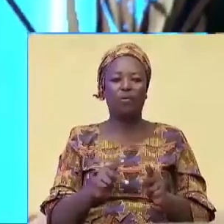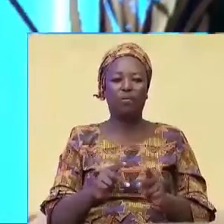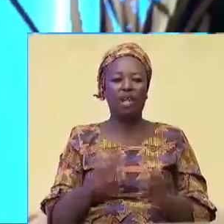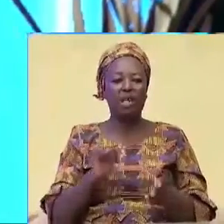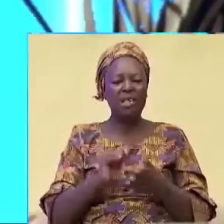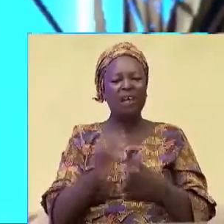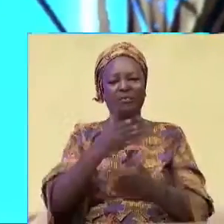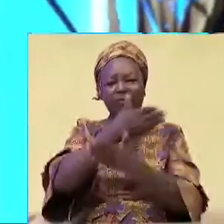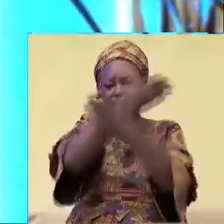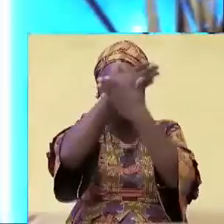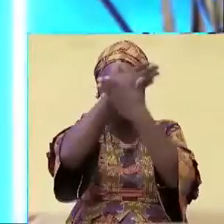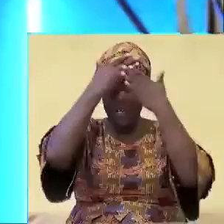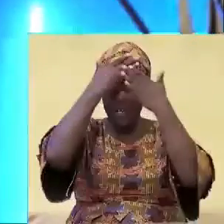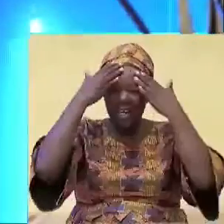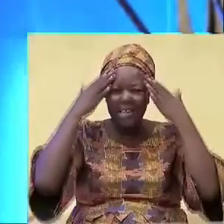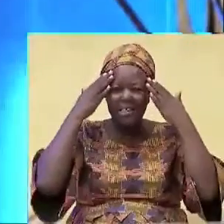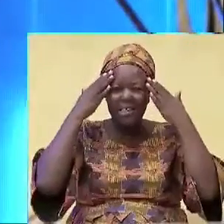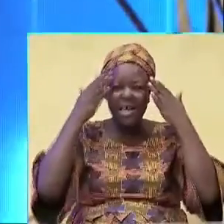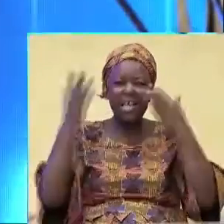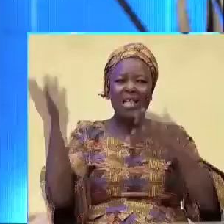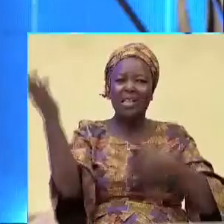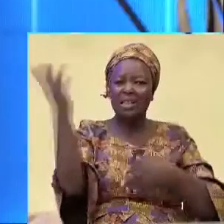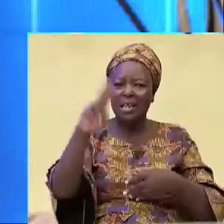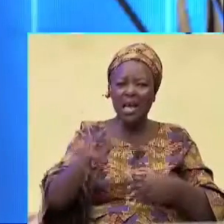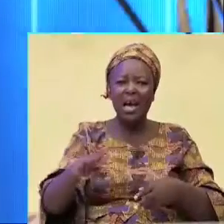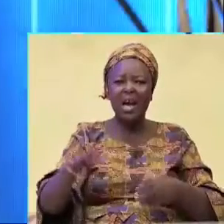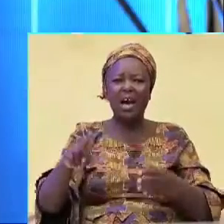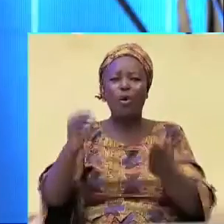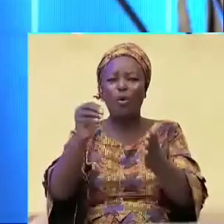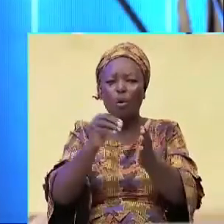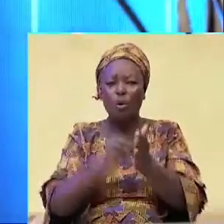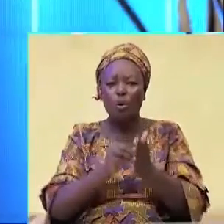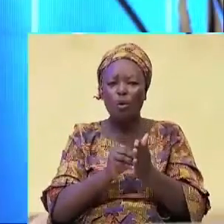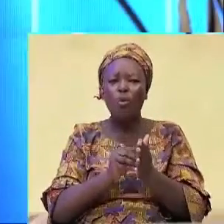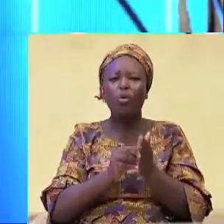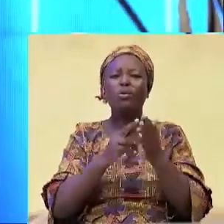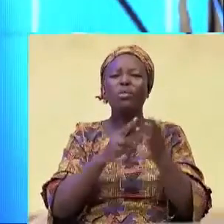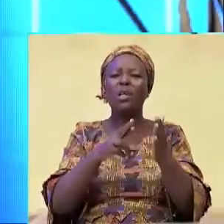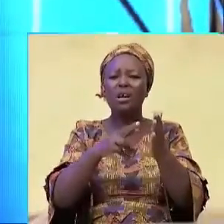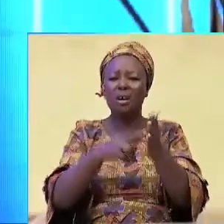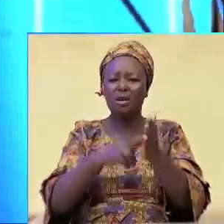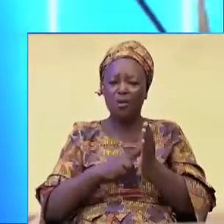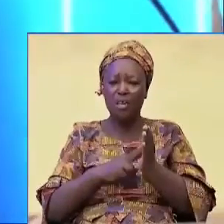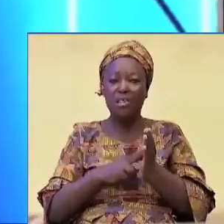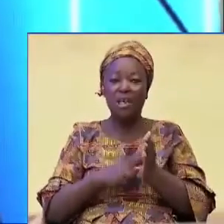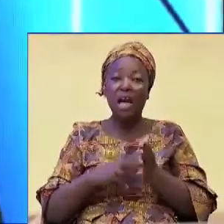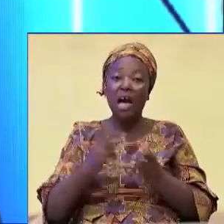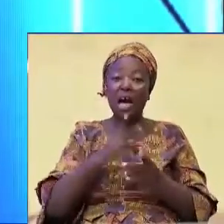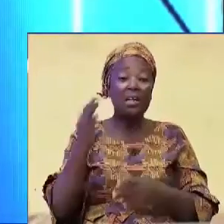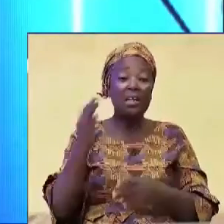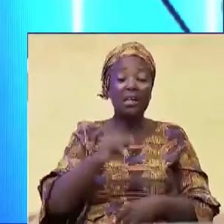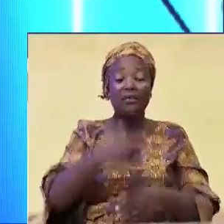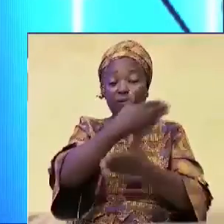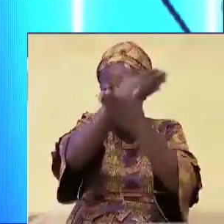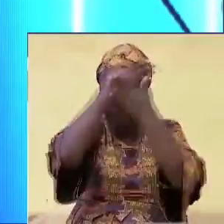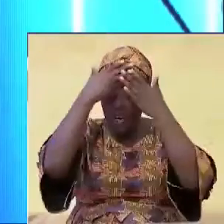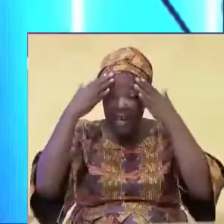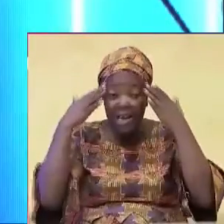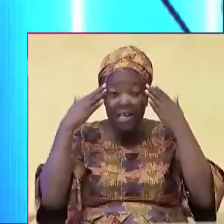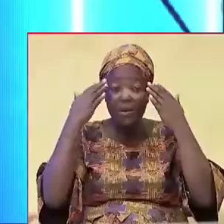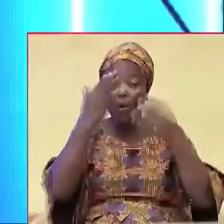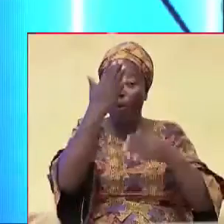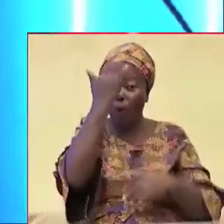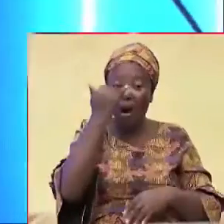people that forget their request, forget why they